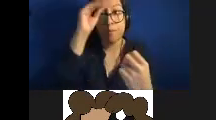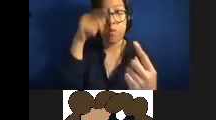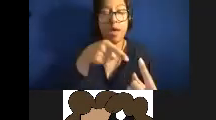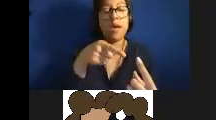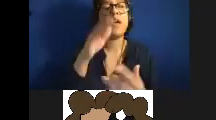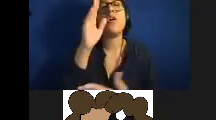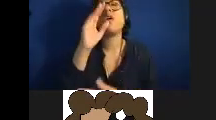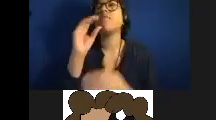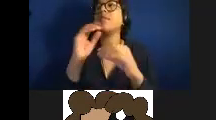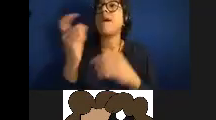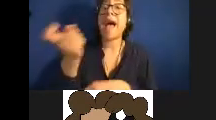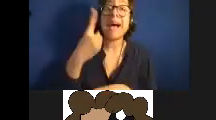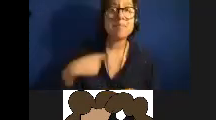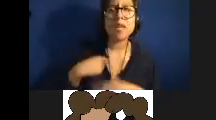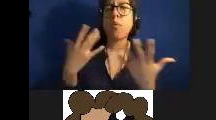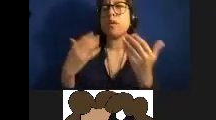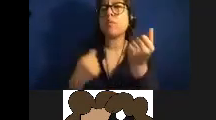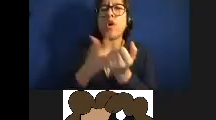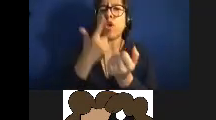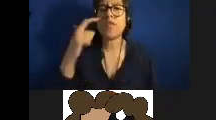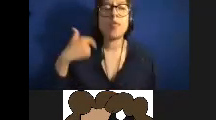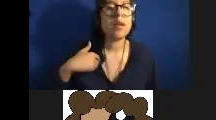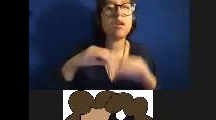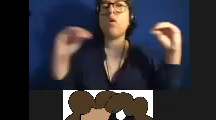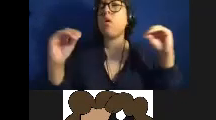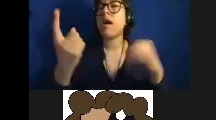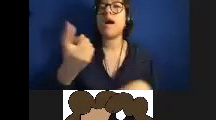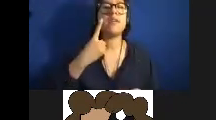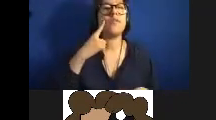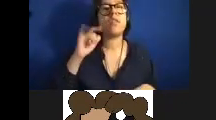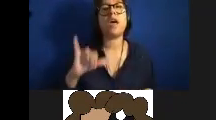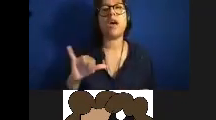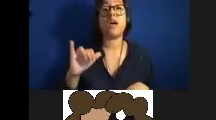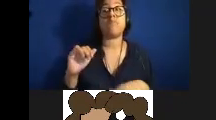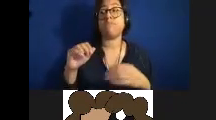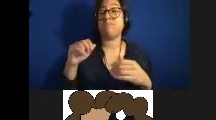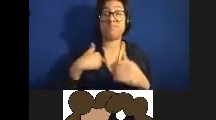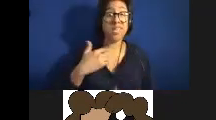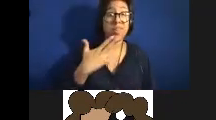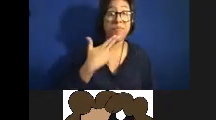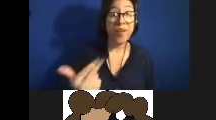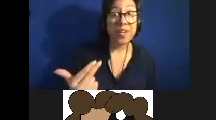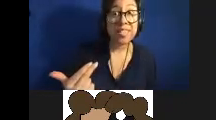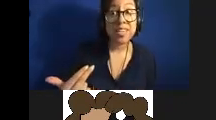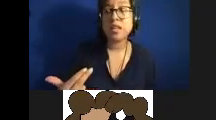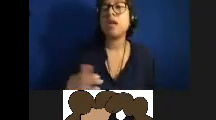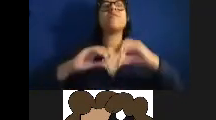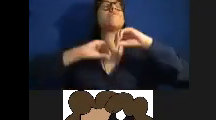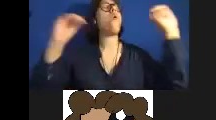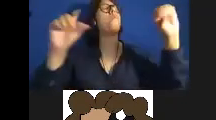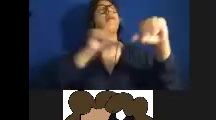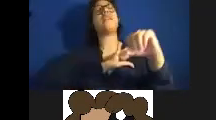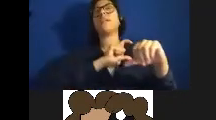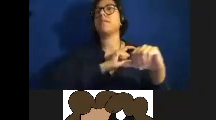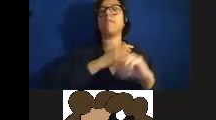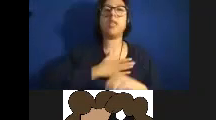you want? What does support look like for you? So for me, mine, even at 13, mine was like, no police, please.